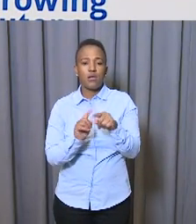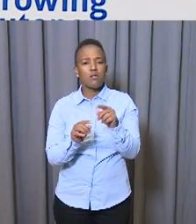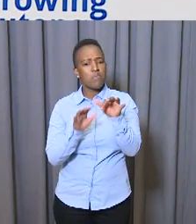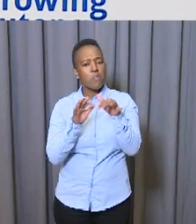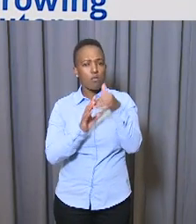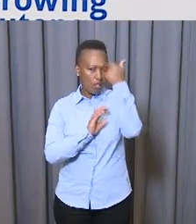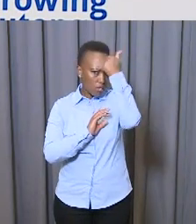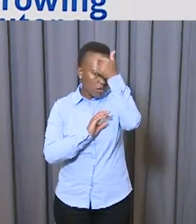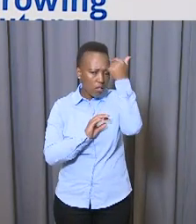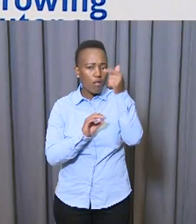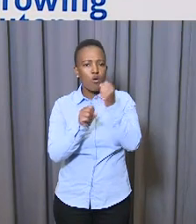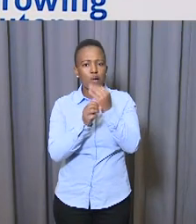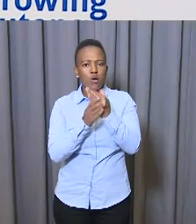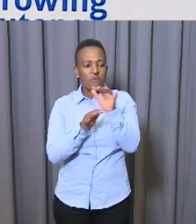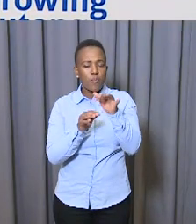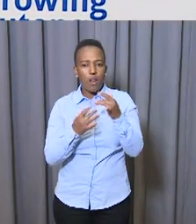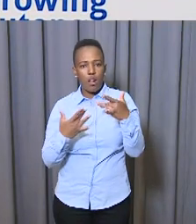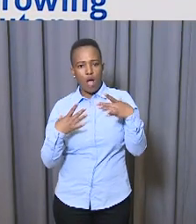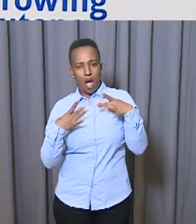screened, and those who are affected will be